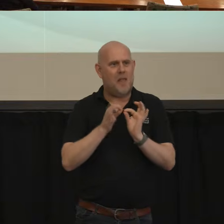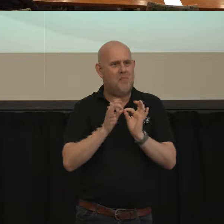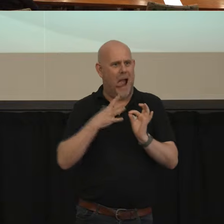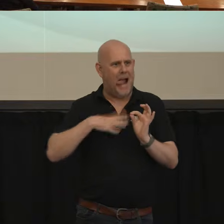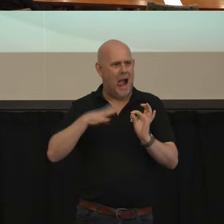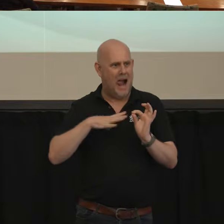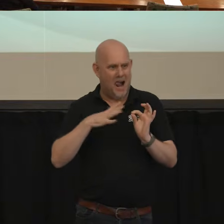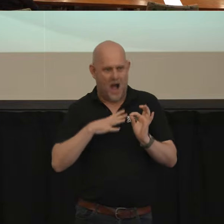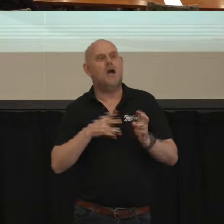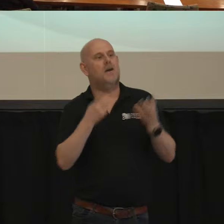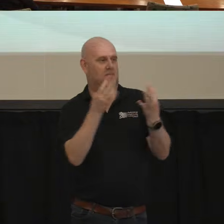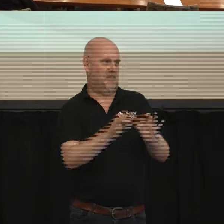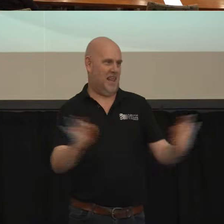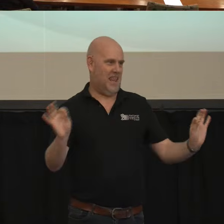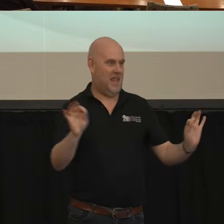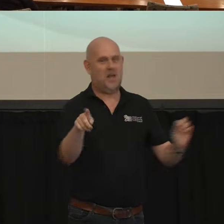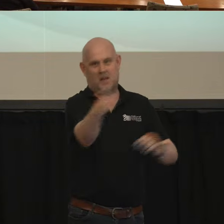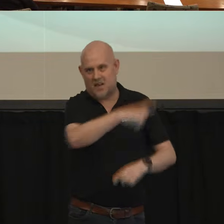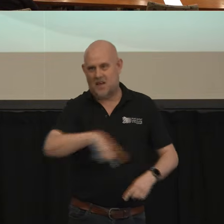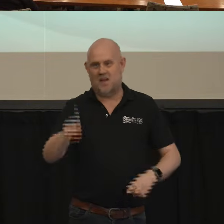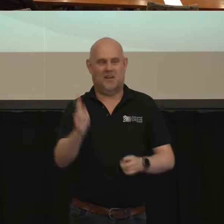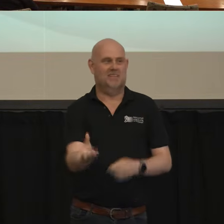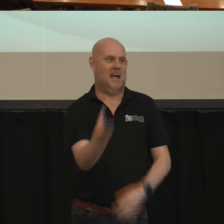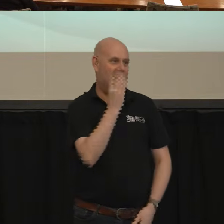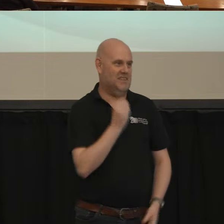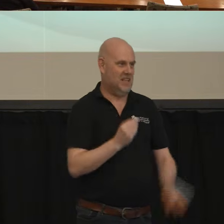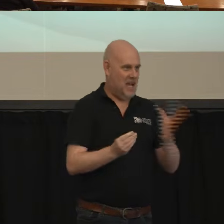interpreters also gain full access